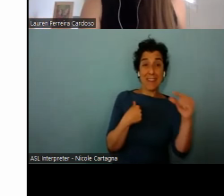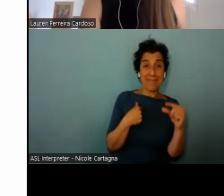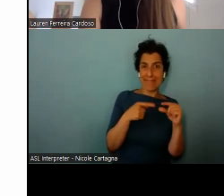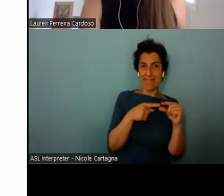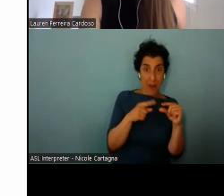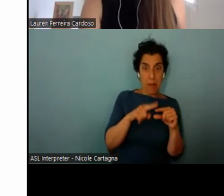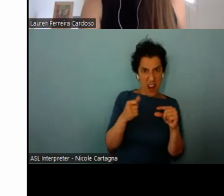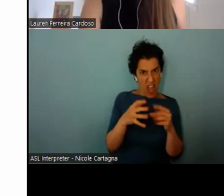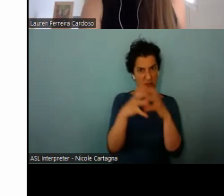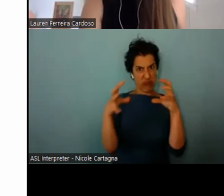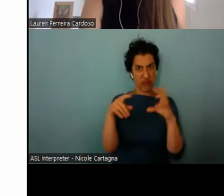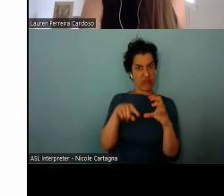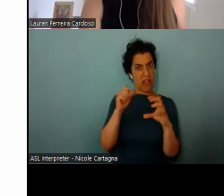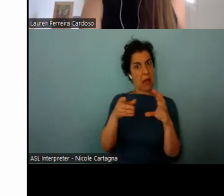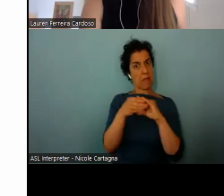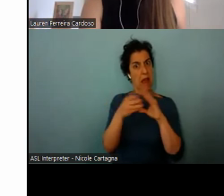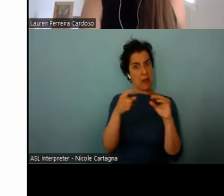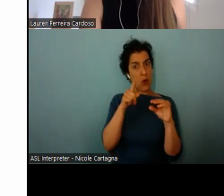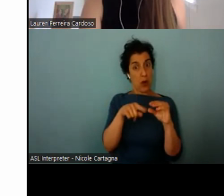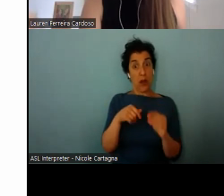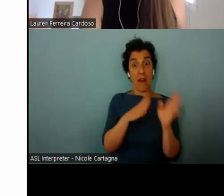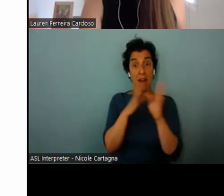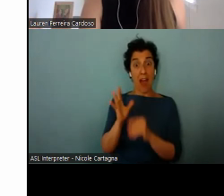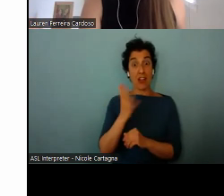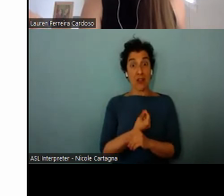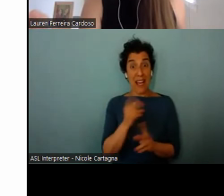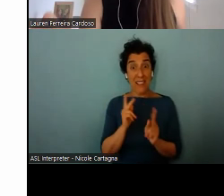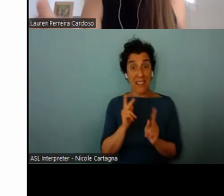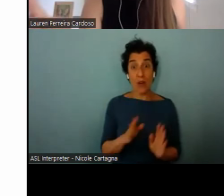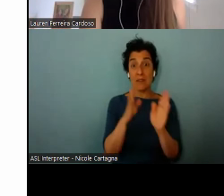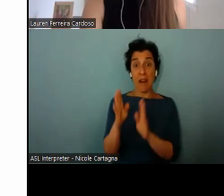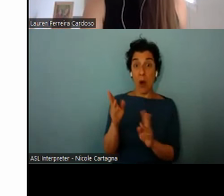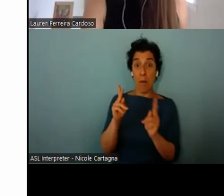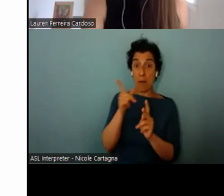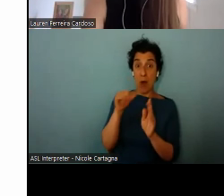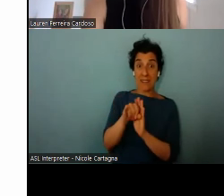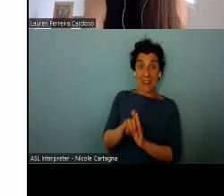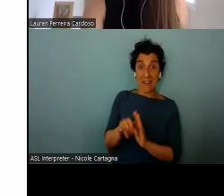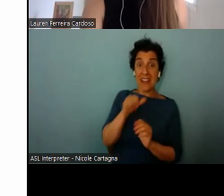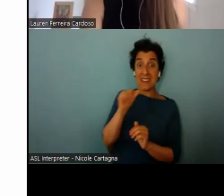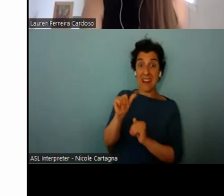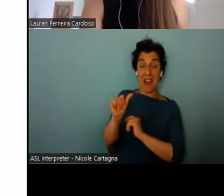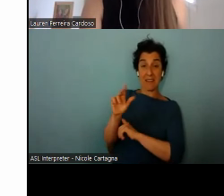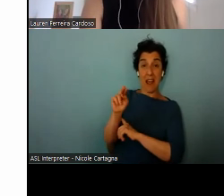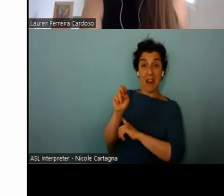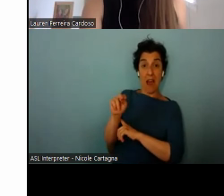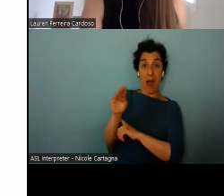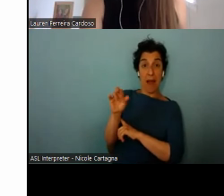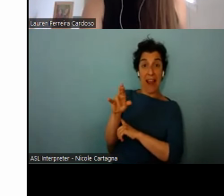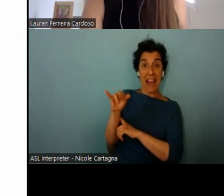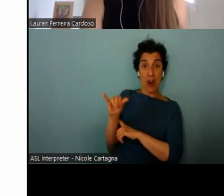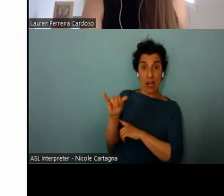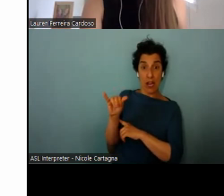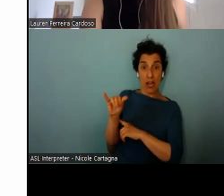able to tell a story about the experiences of trans folks or the experiences of people who identify as non-binary. In our